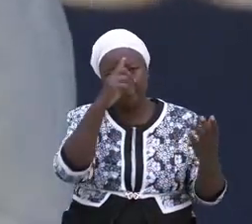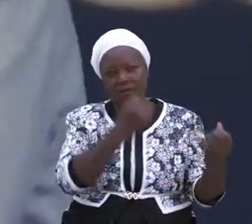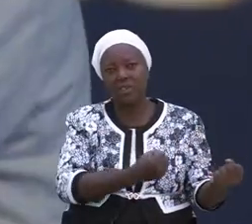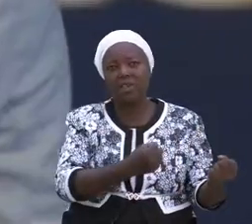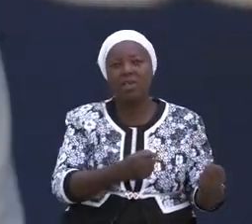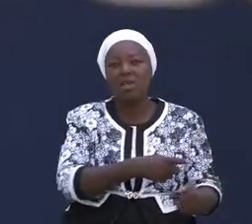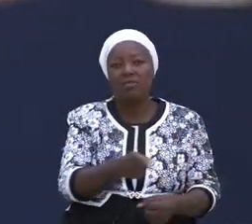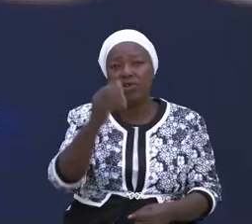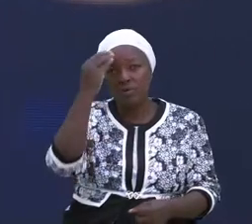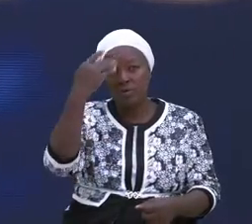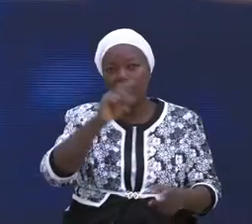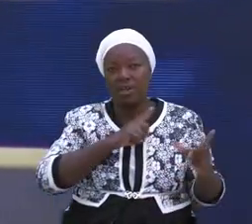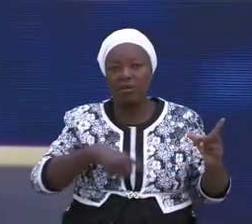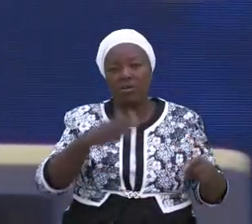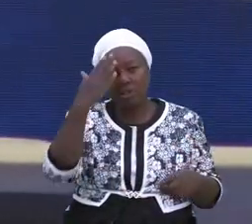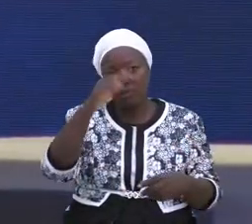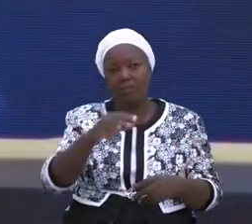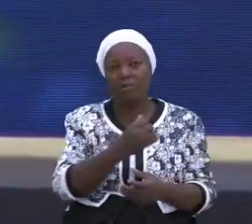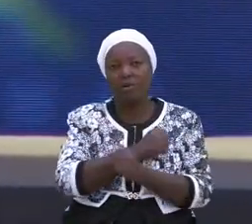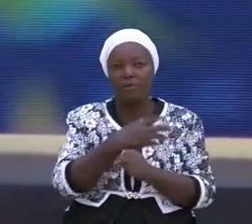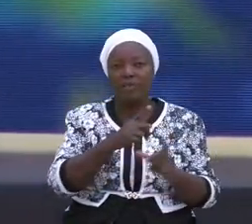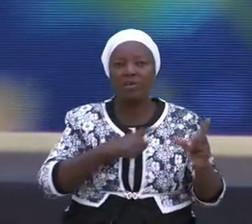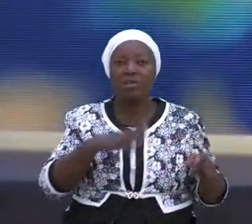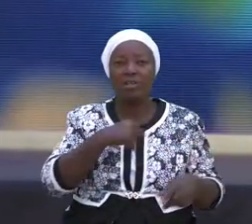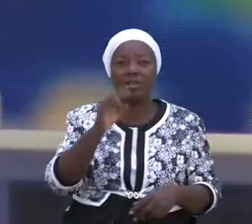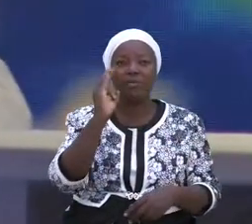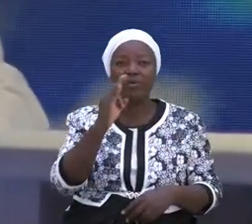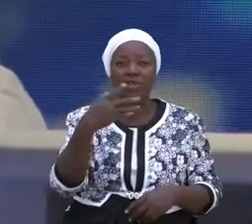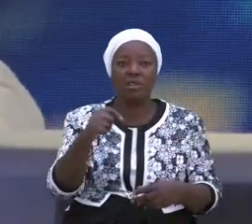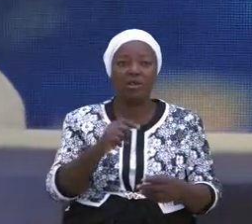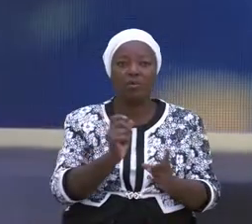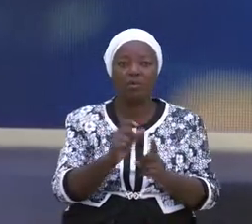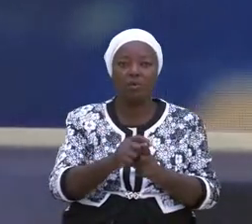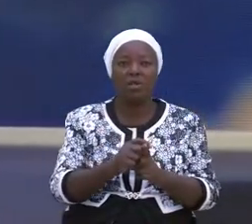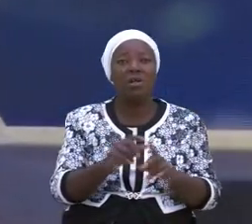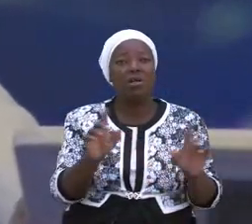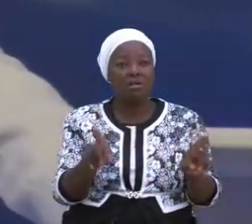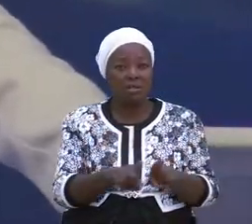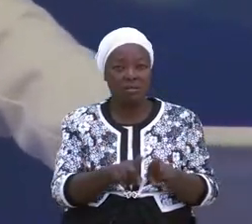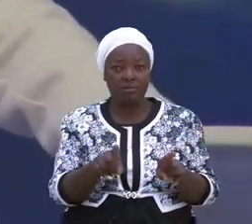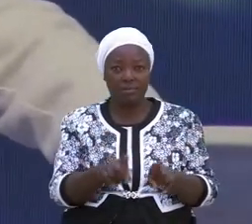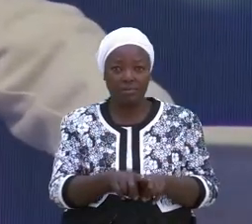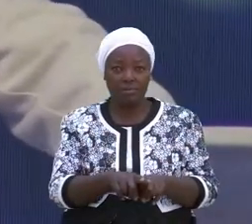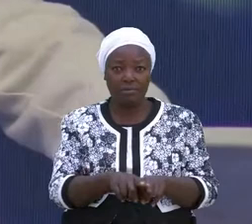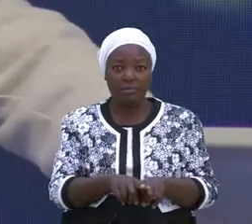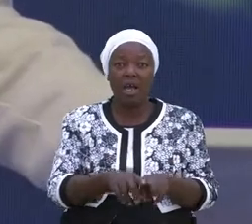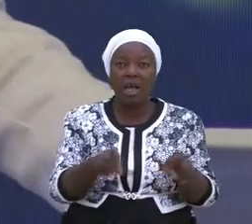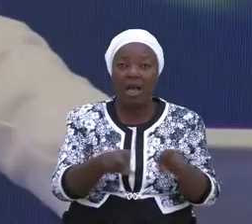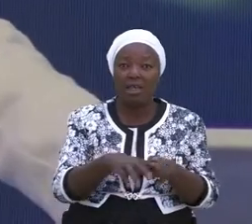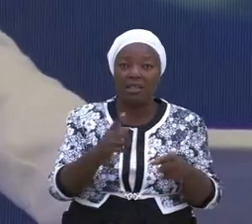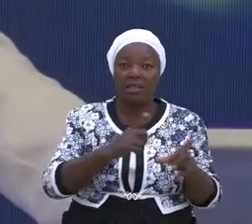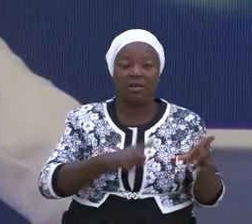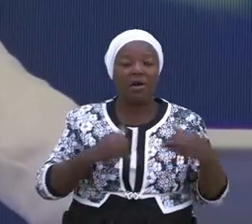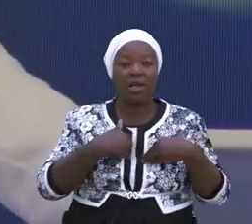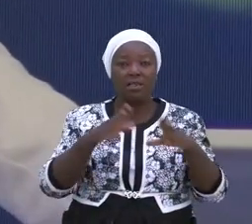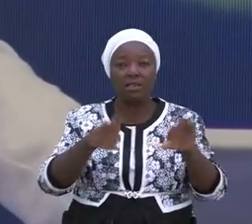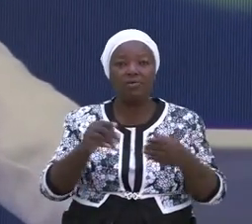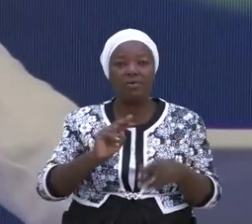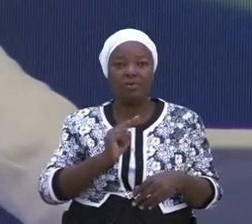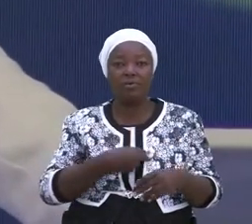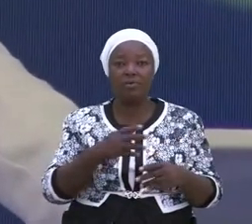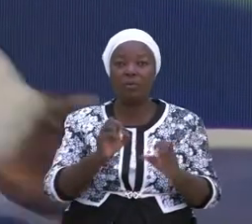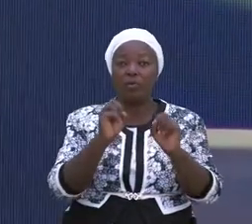They love the Lord. They preach the word. All the same, as the Lord has granted us